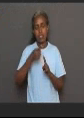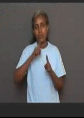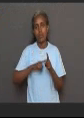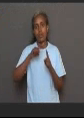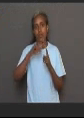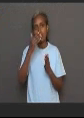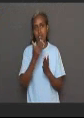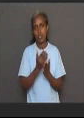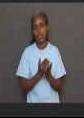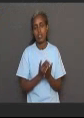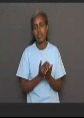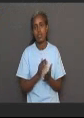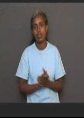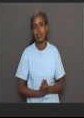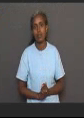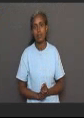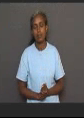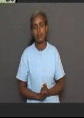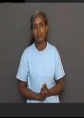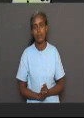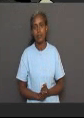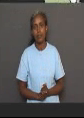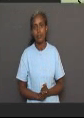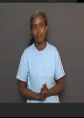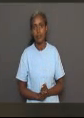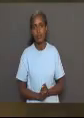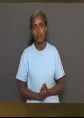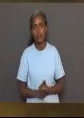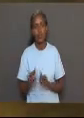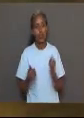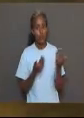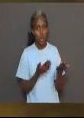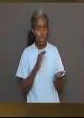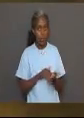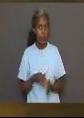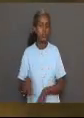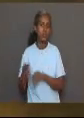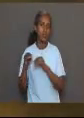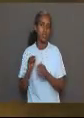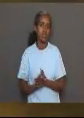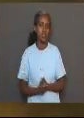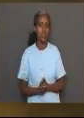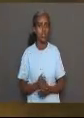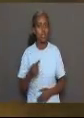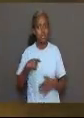Let's get back to our lesson. Welcome back, students. I hope